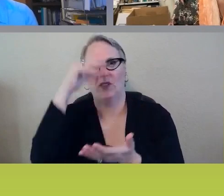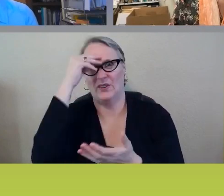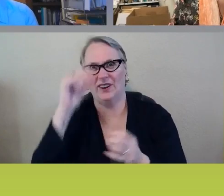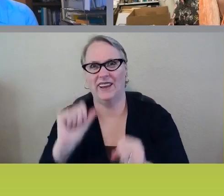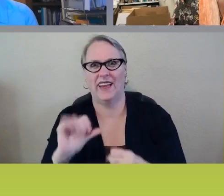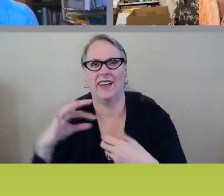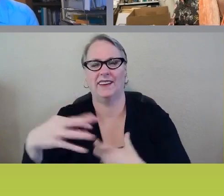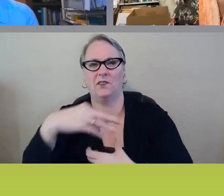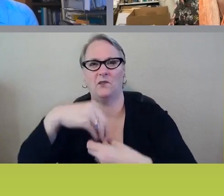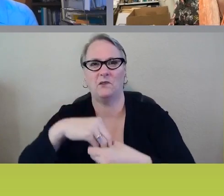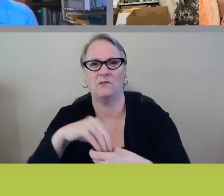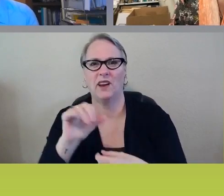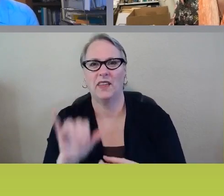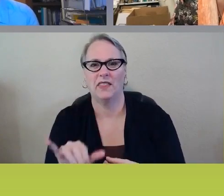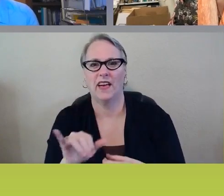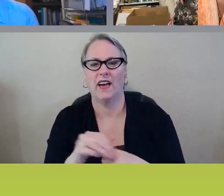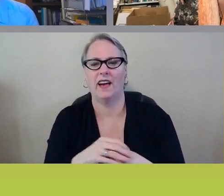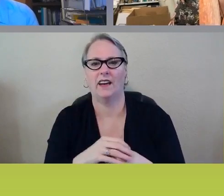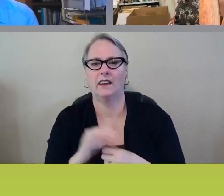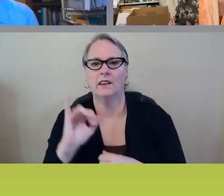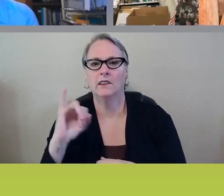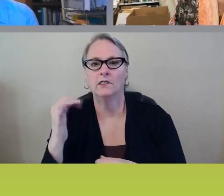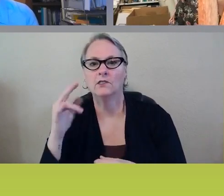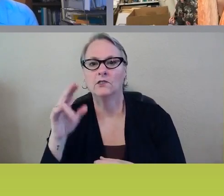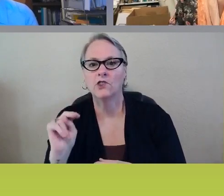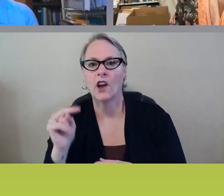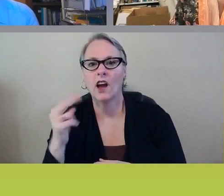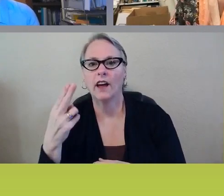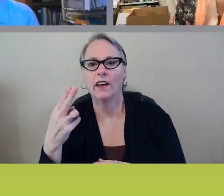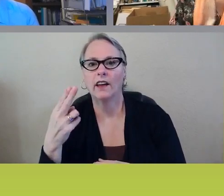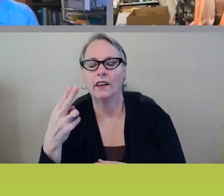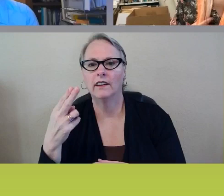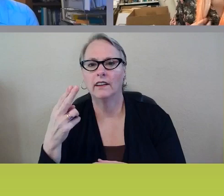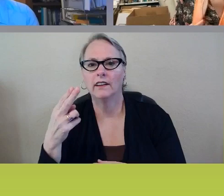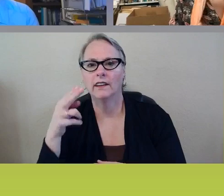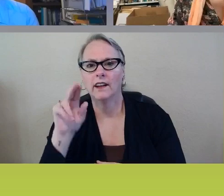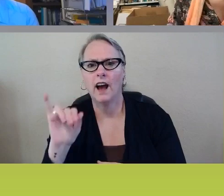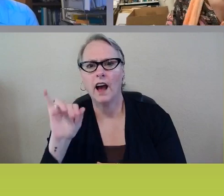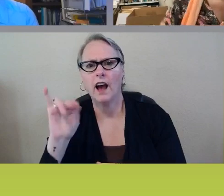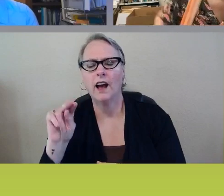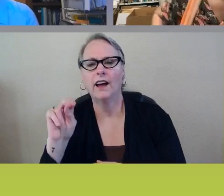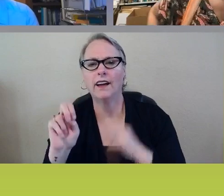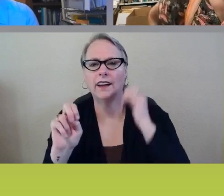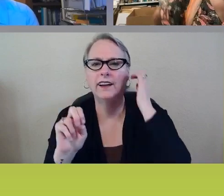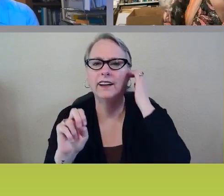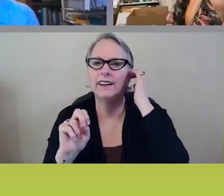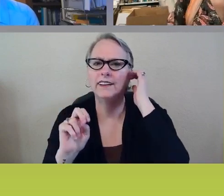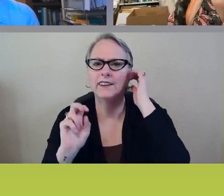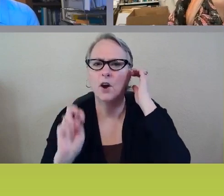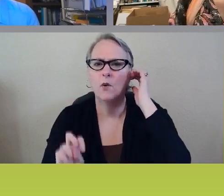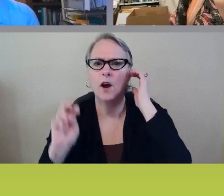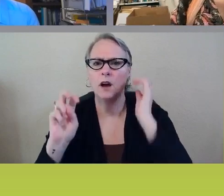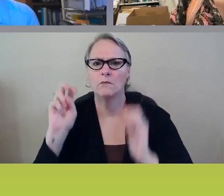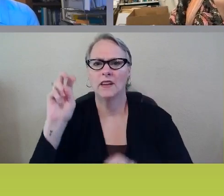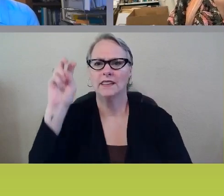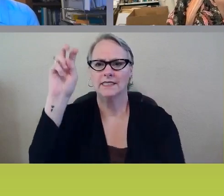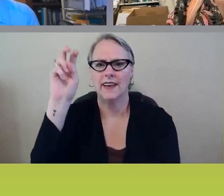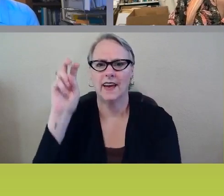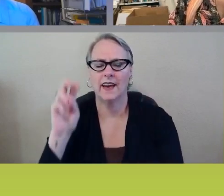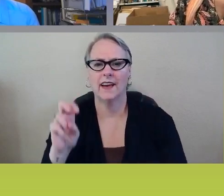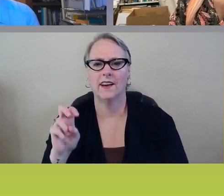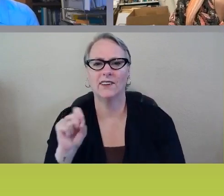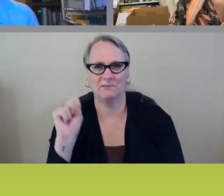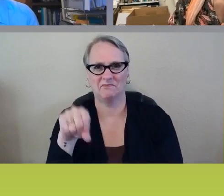in that, jump high, kicks, and then we're also go up and down.